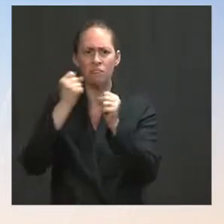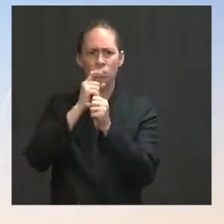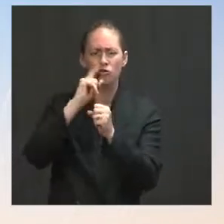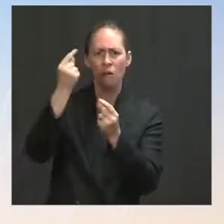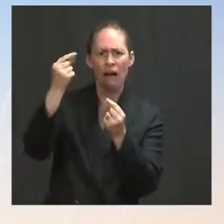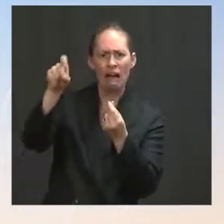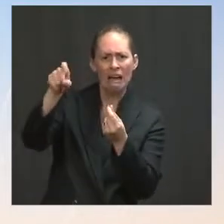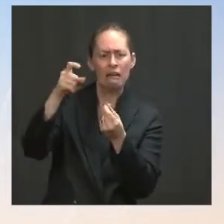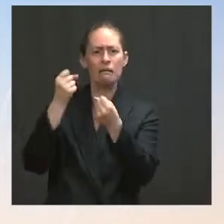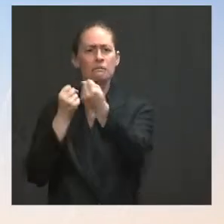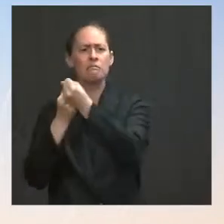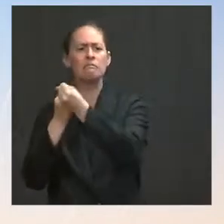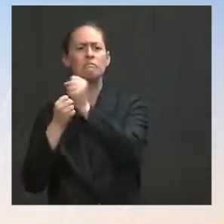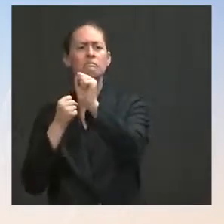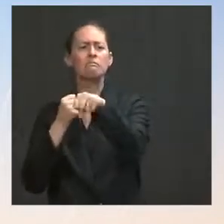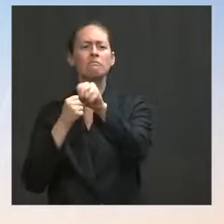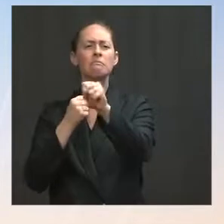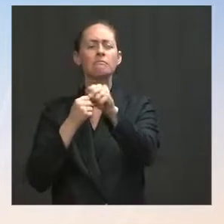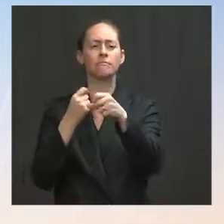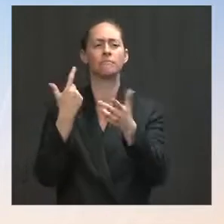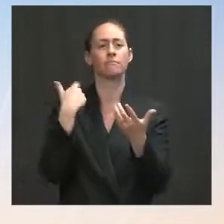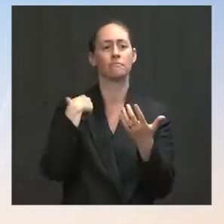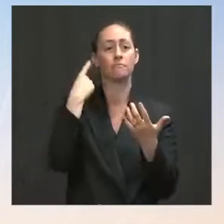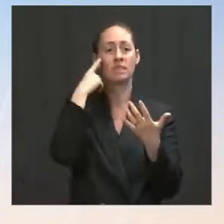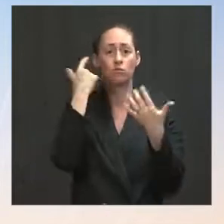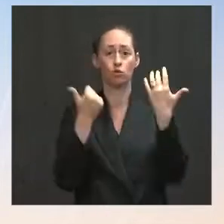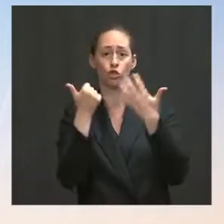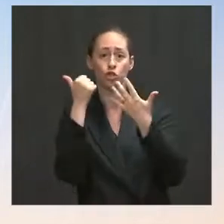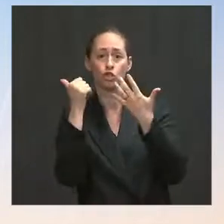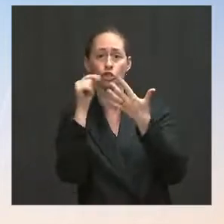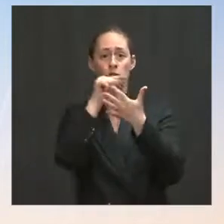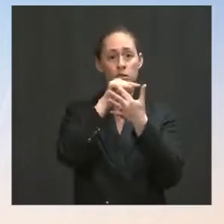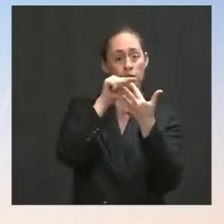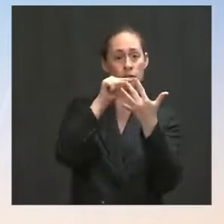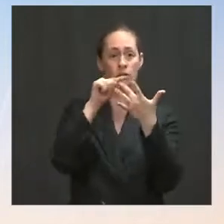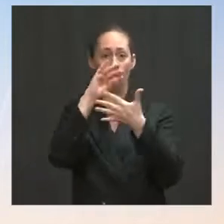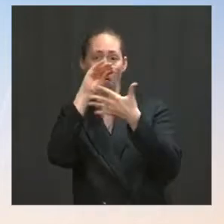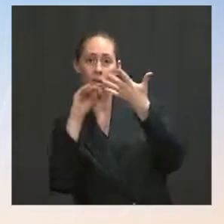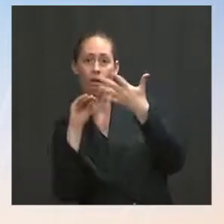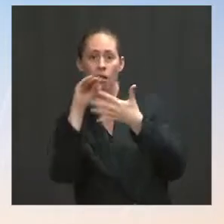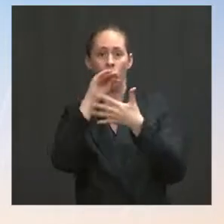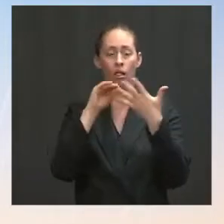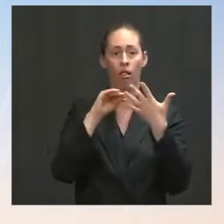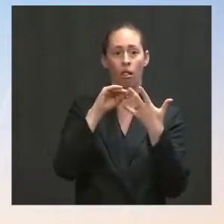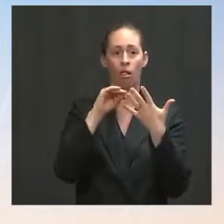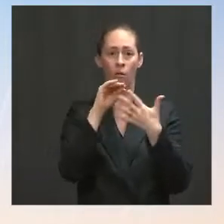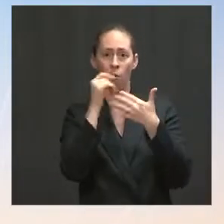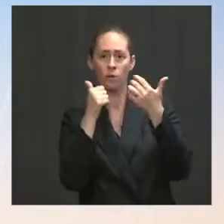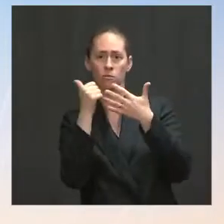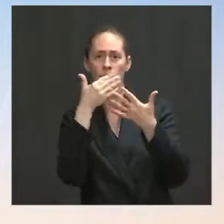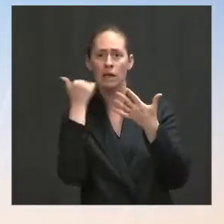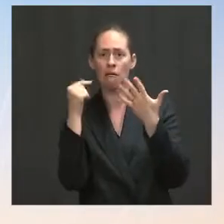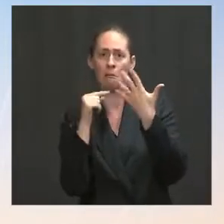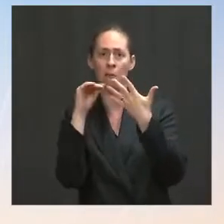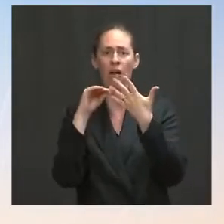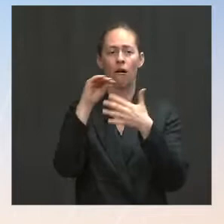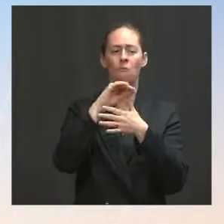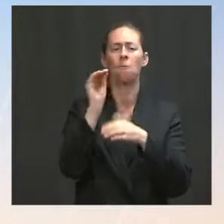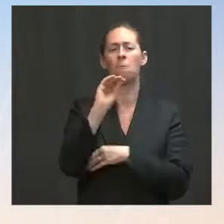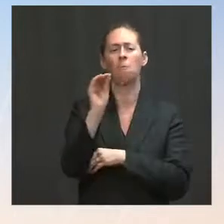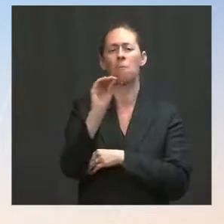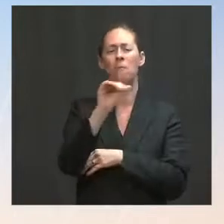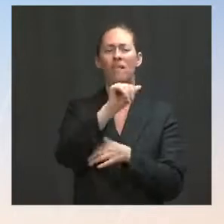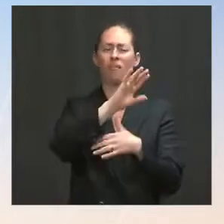constructive to rank order issues happening around the world. They're all important. That's why we have a big government and why we are focused on doing